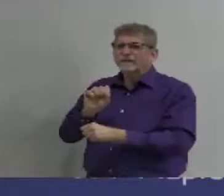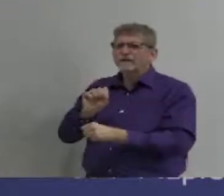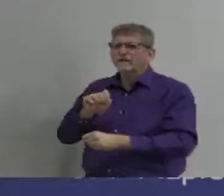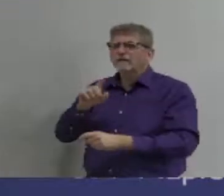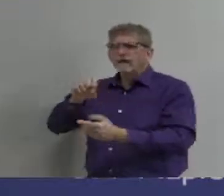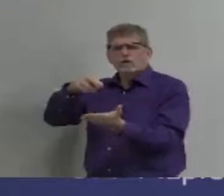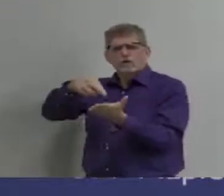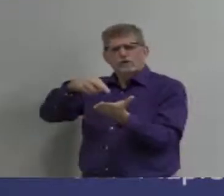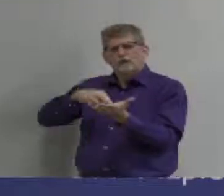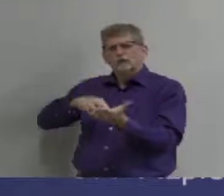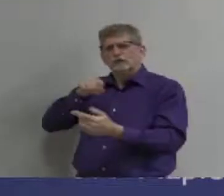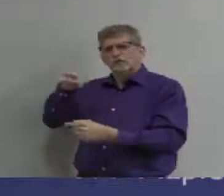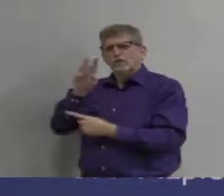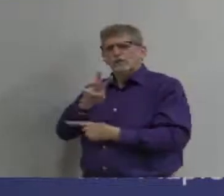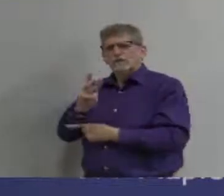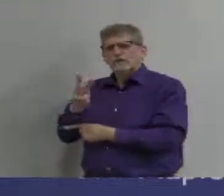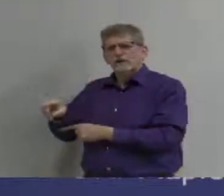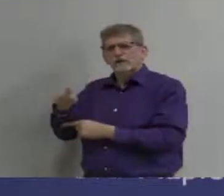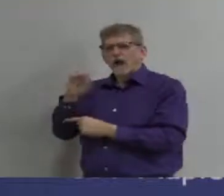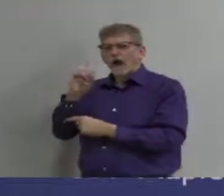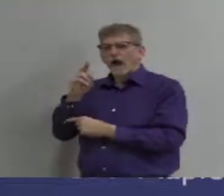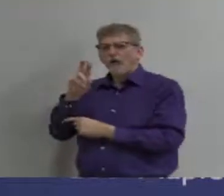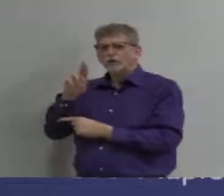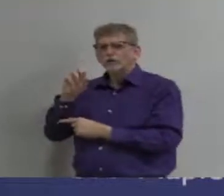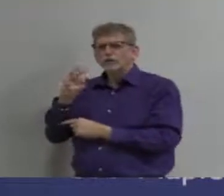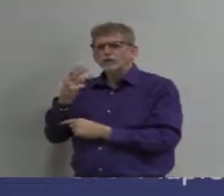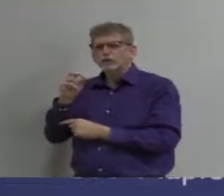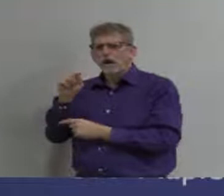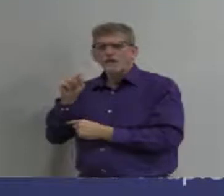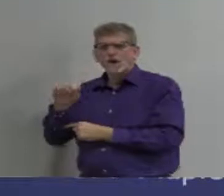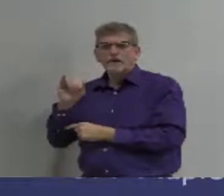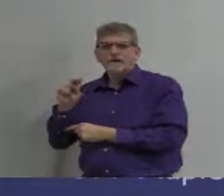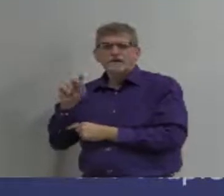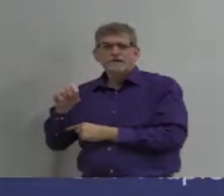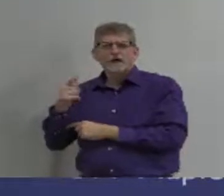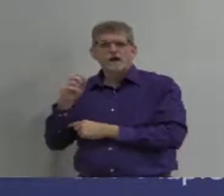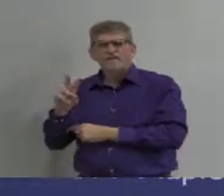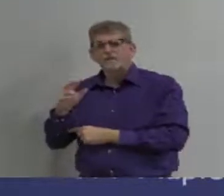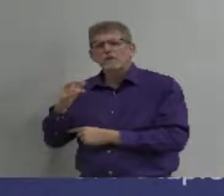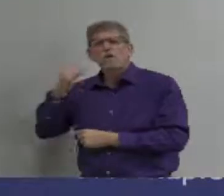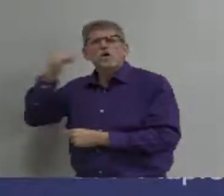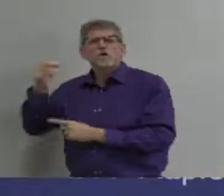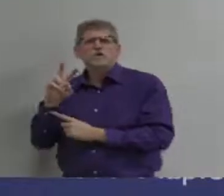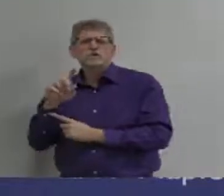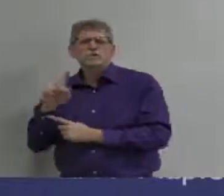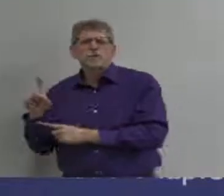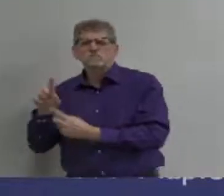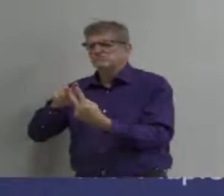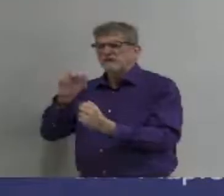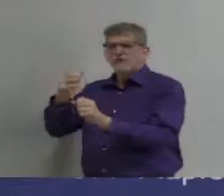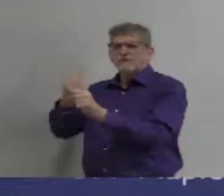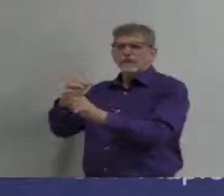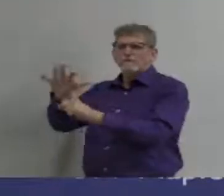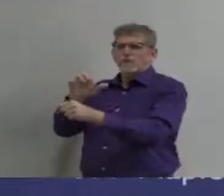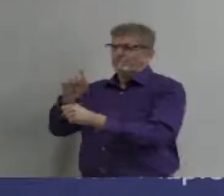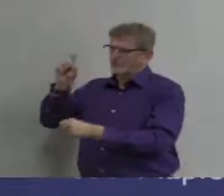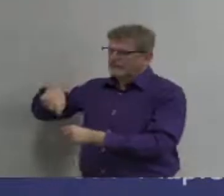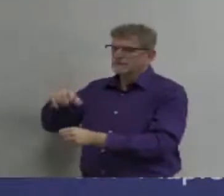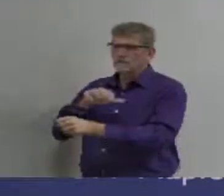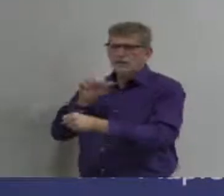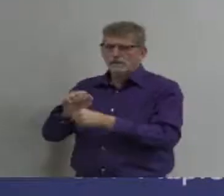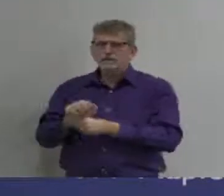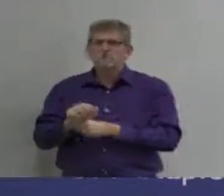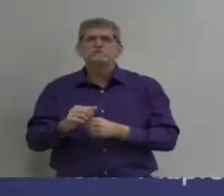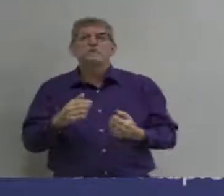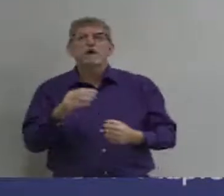ourshot.in.gov or by calling 211. Currently, our clinic is providing the Moderna vaccine. That's a 2-dose vaccine the